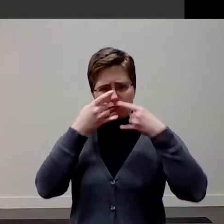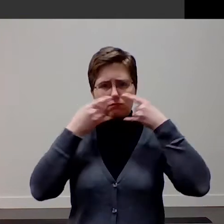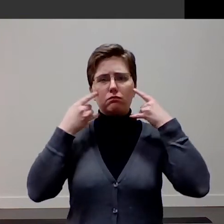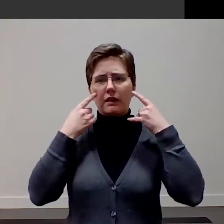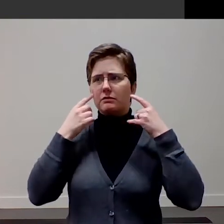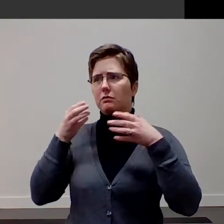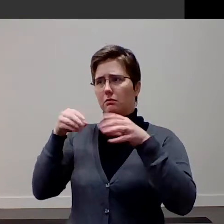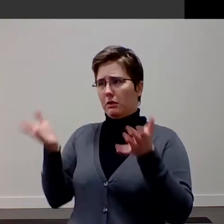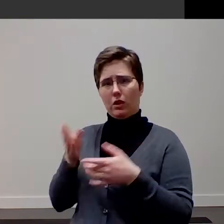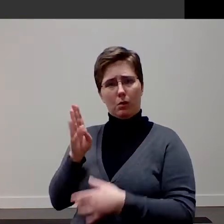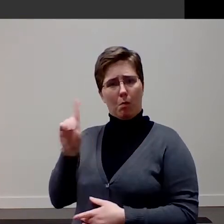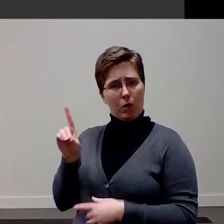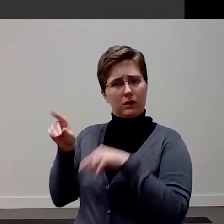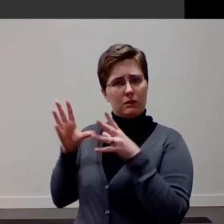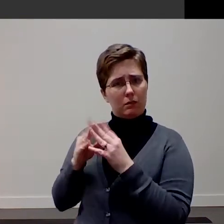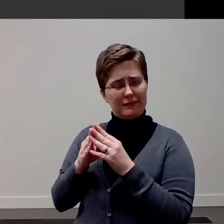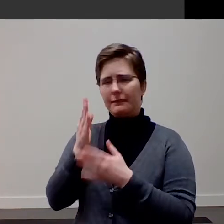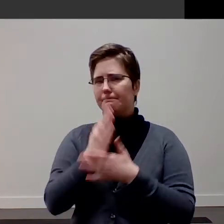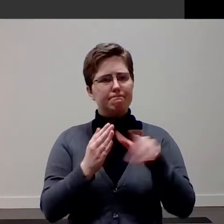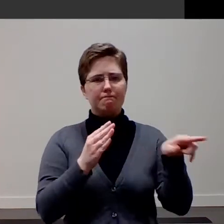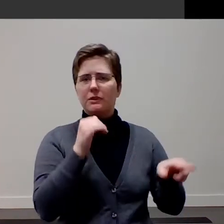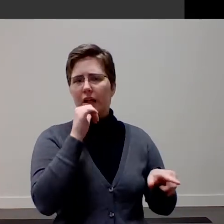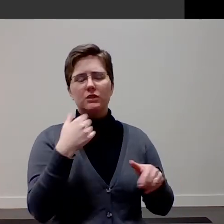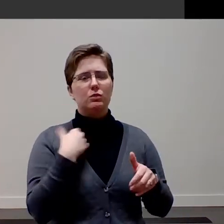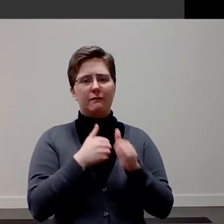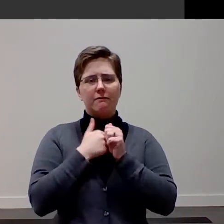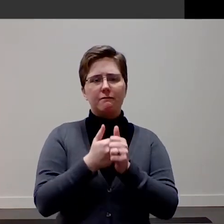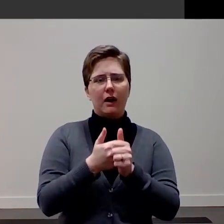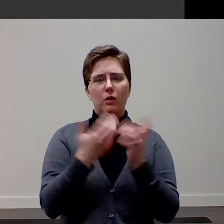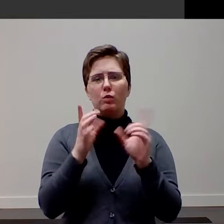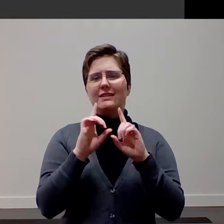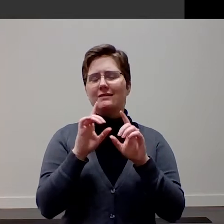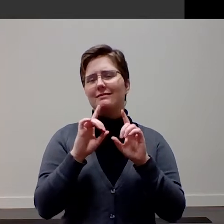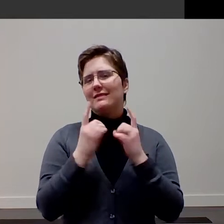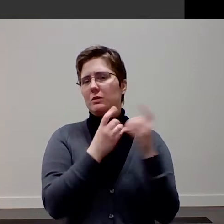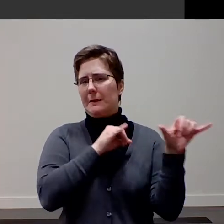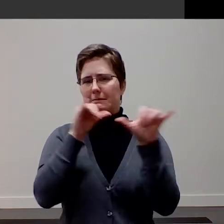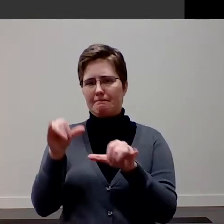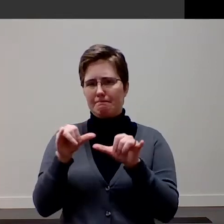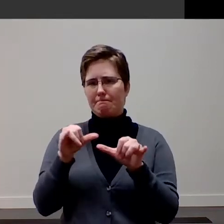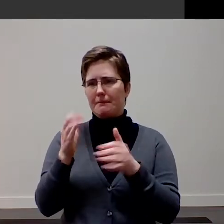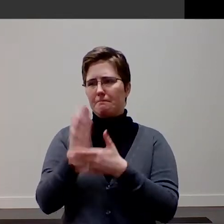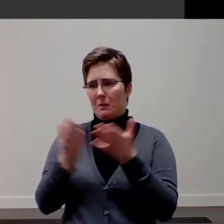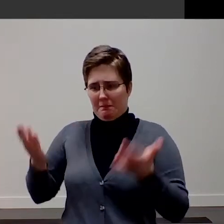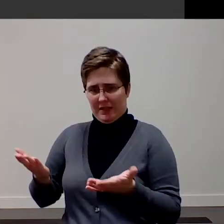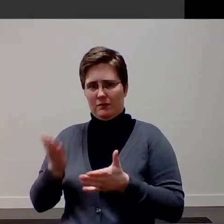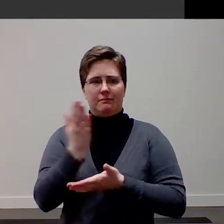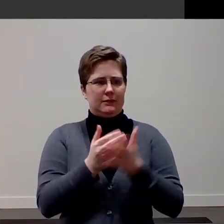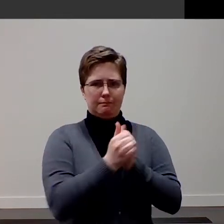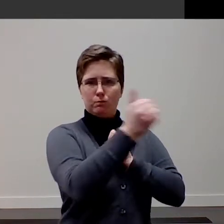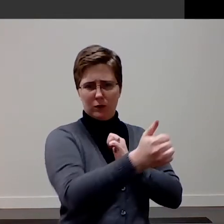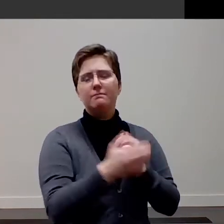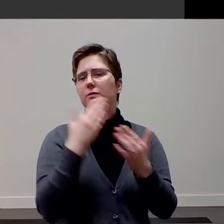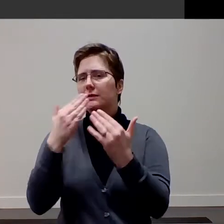masks down at the board and some that are not. So we're gonna follow suit of what the district is doing, just so everyone is aware of that. Thank